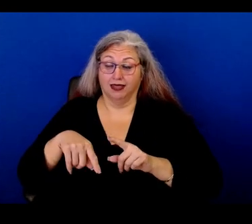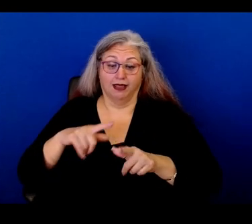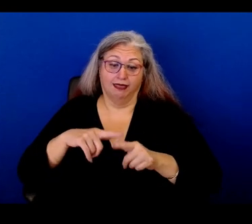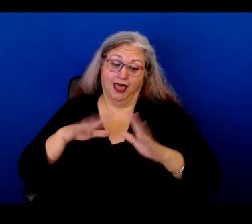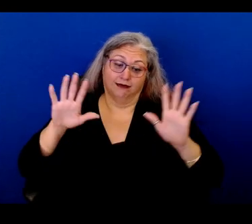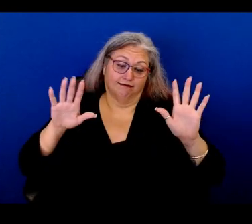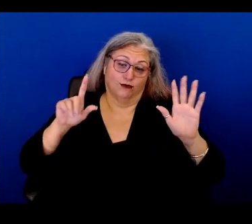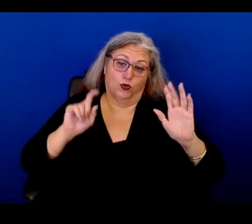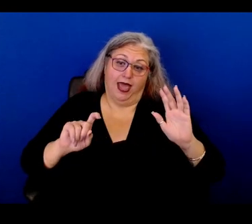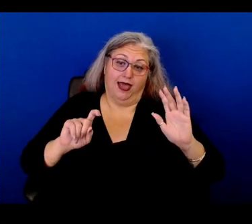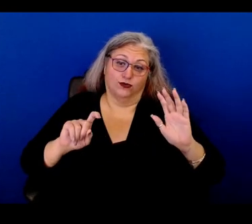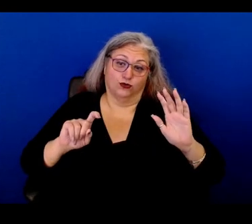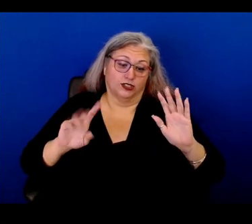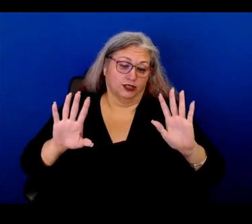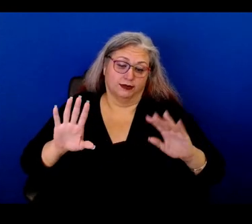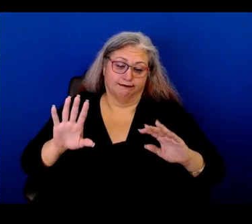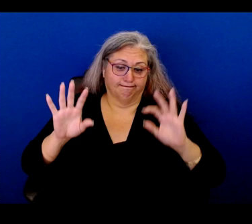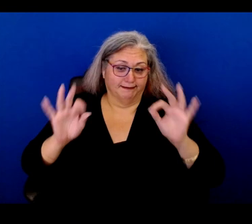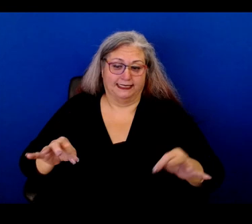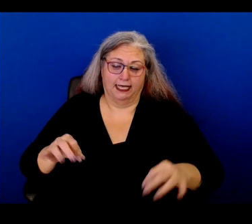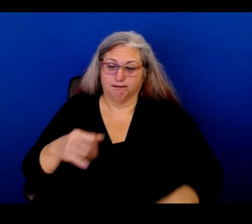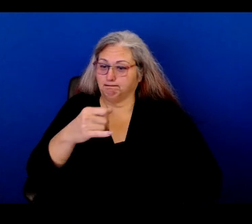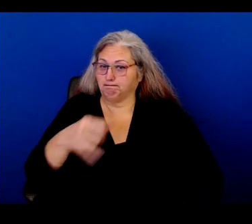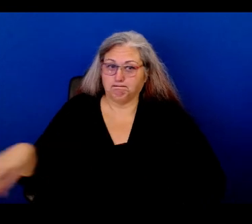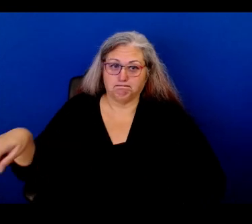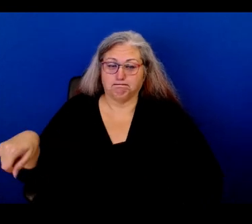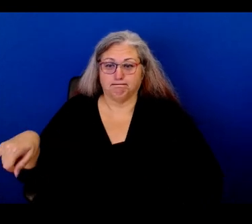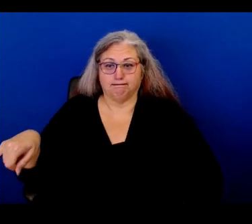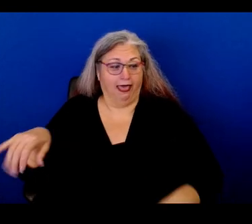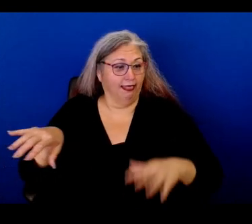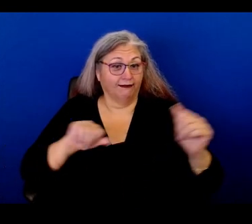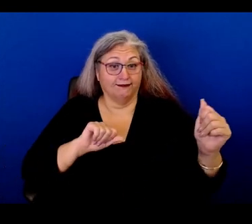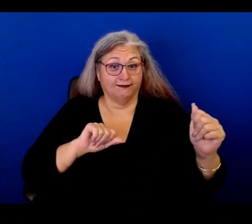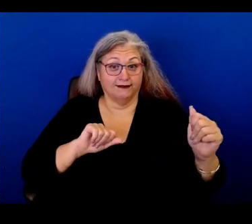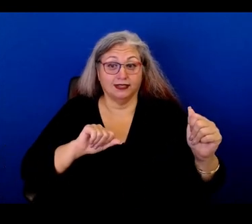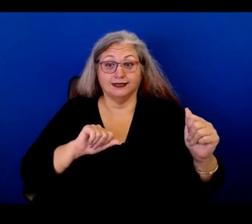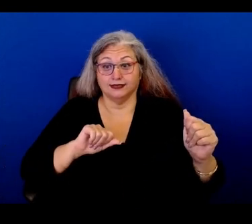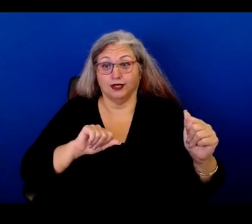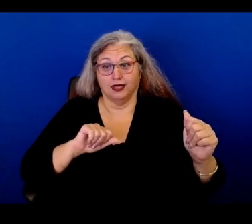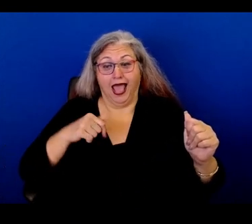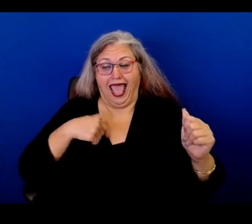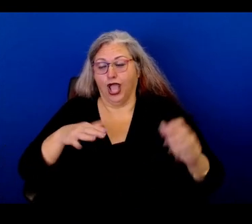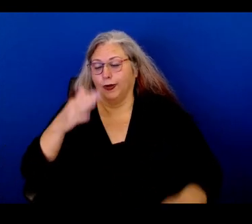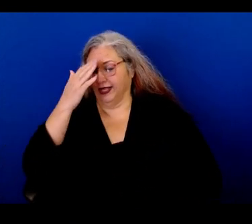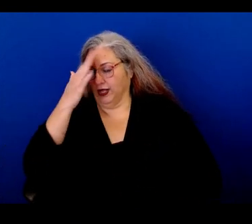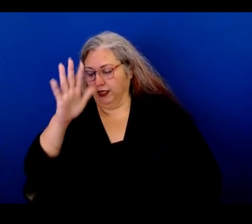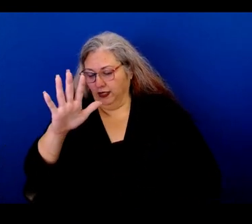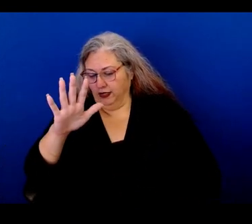put your foot down and literally walk out. And that, I know it is